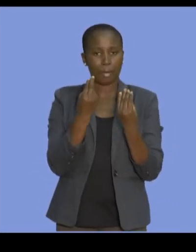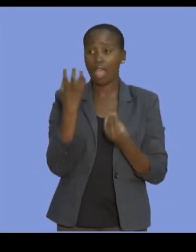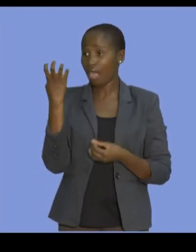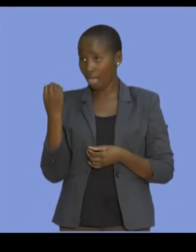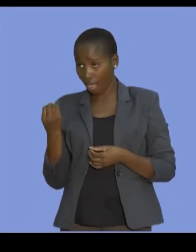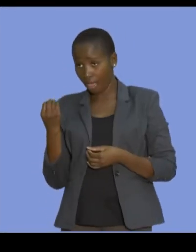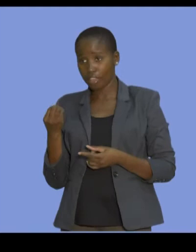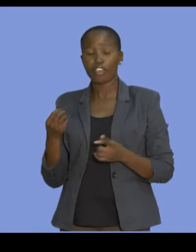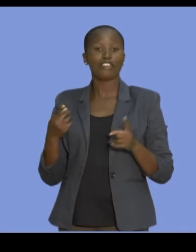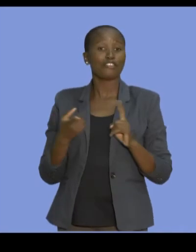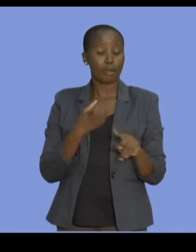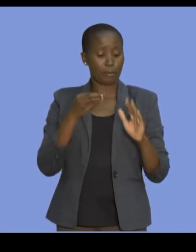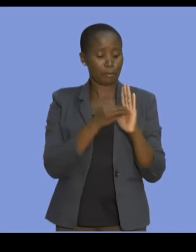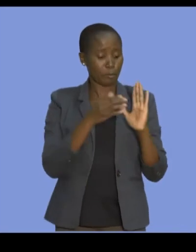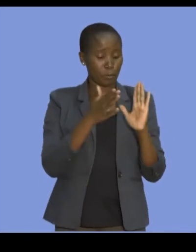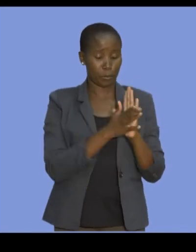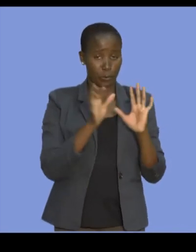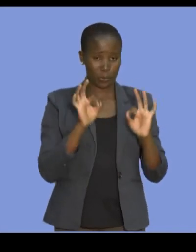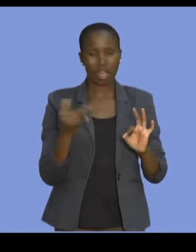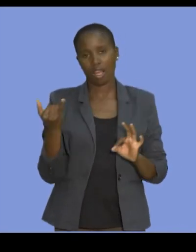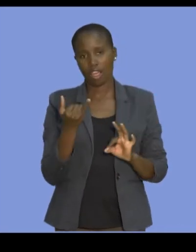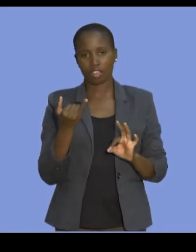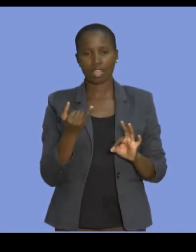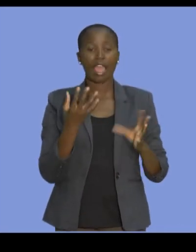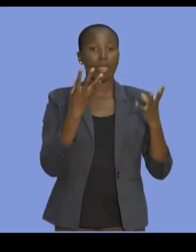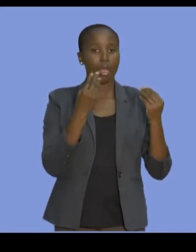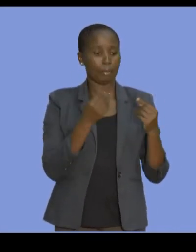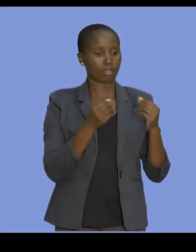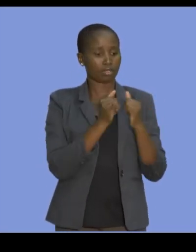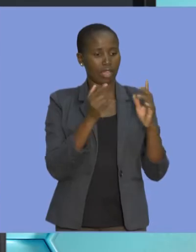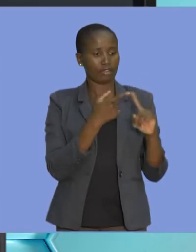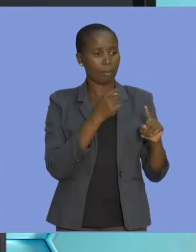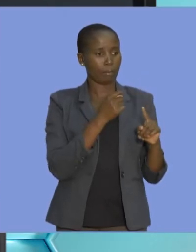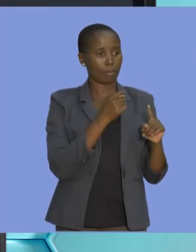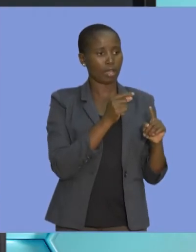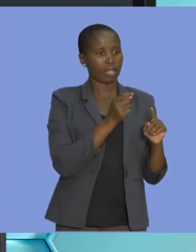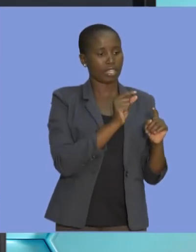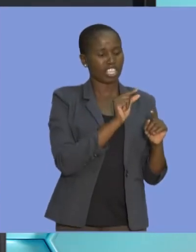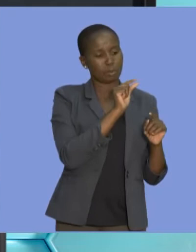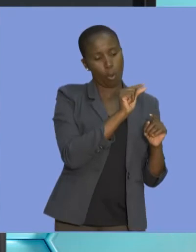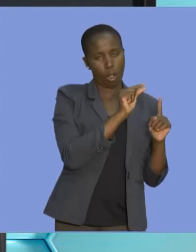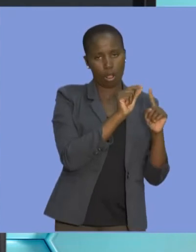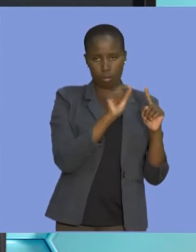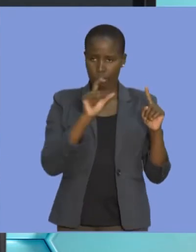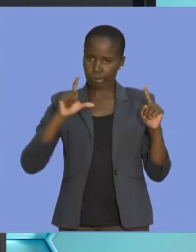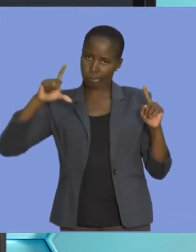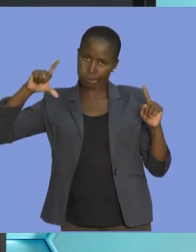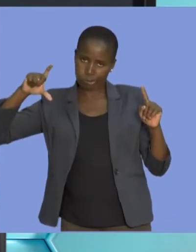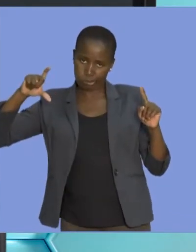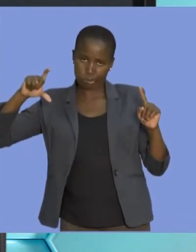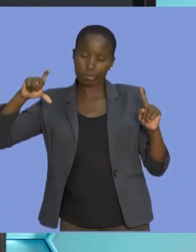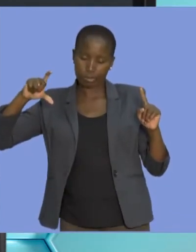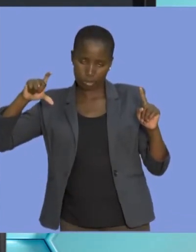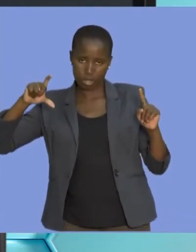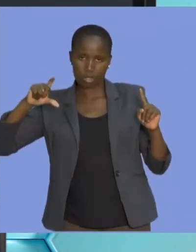been written in order. So we write the data from the smallest to the highest. The middle one is the median, or